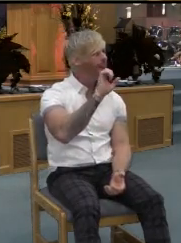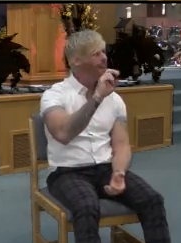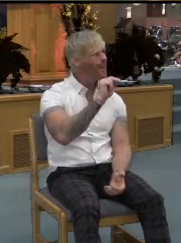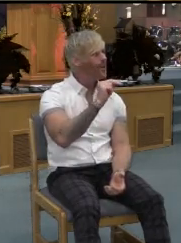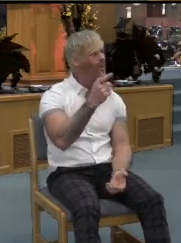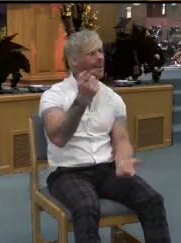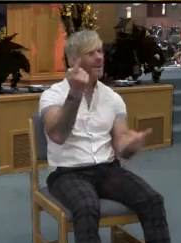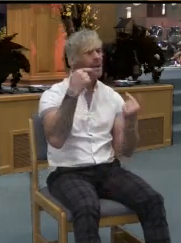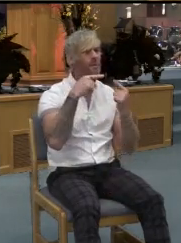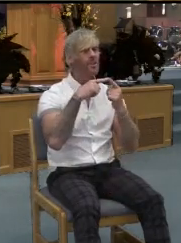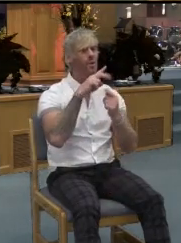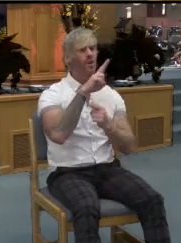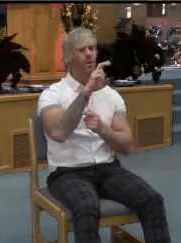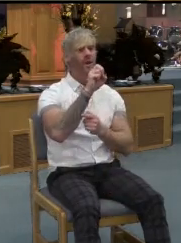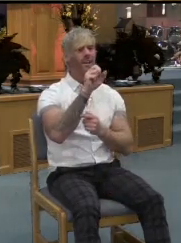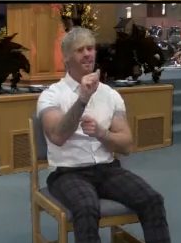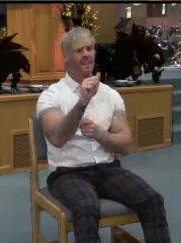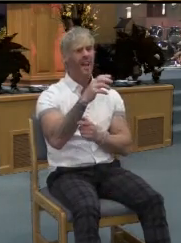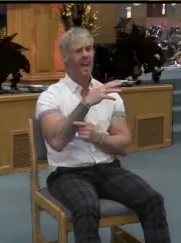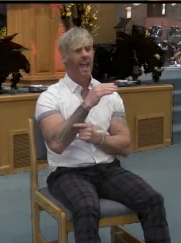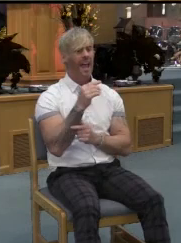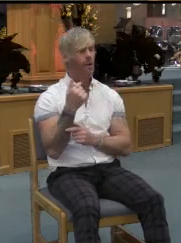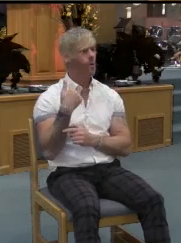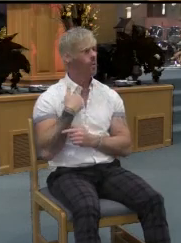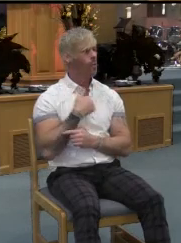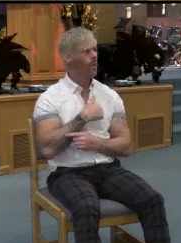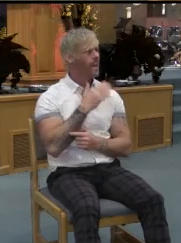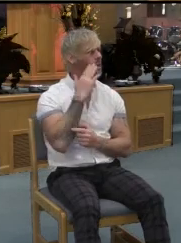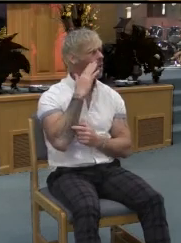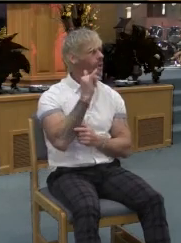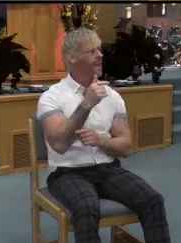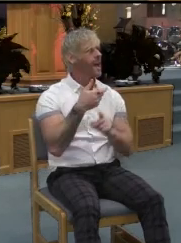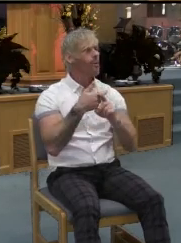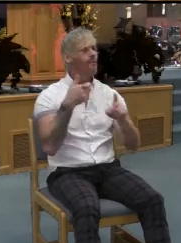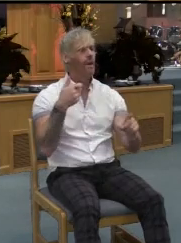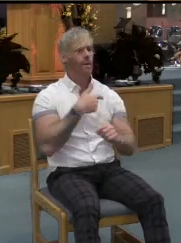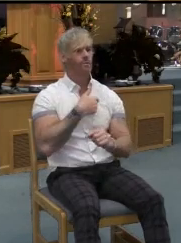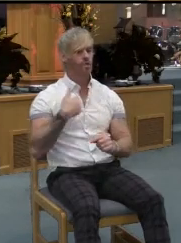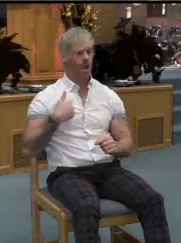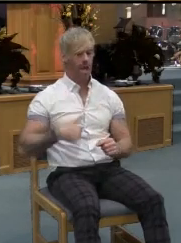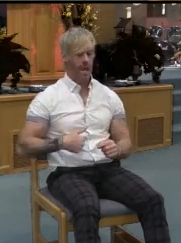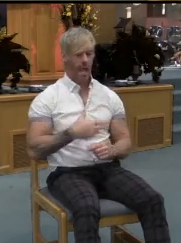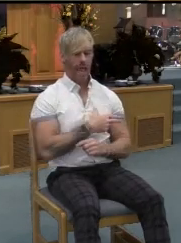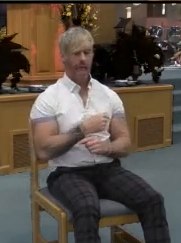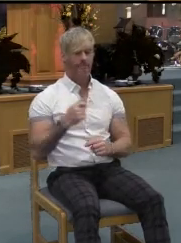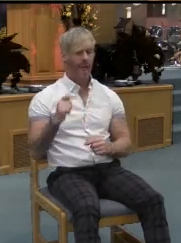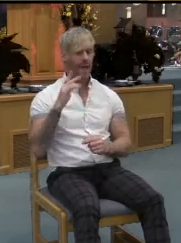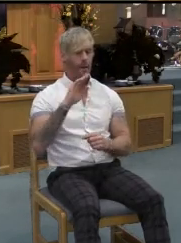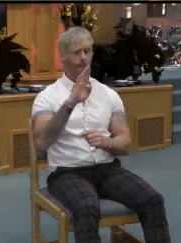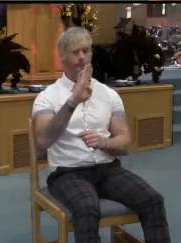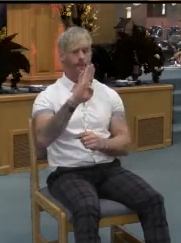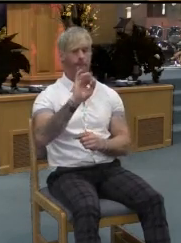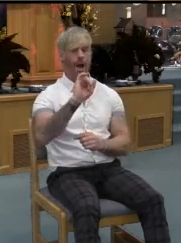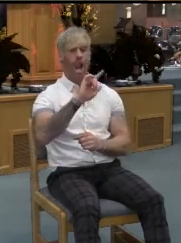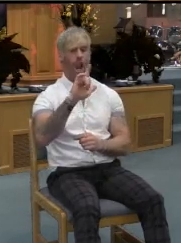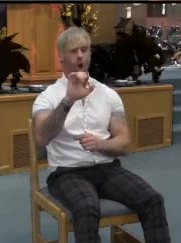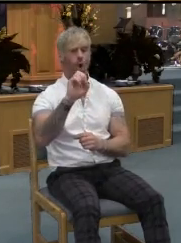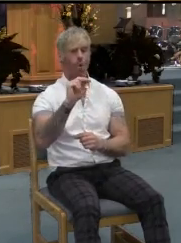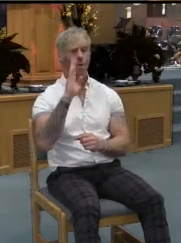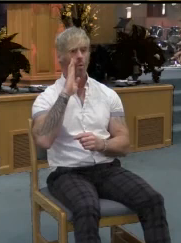And we knew it was launched in China. We knew it was coming across the Pacific Ocean. We knew that it